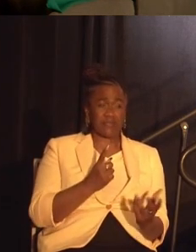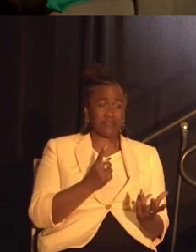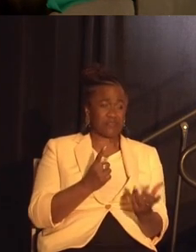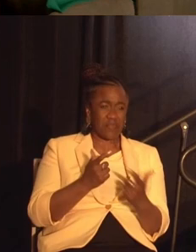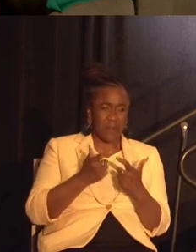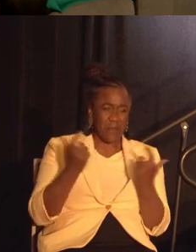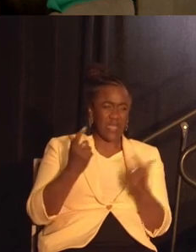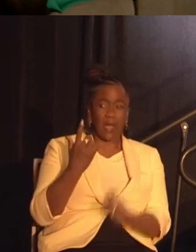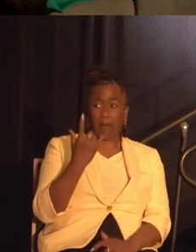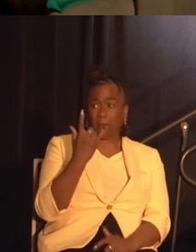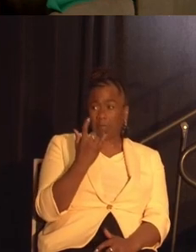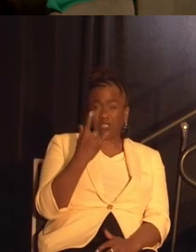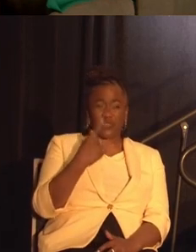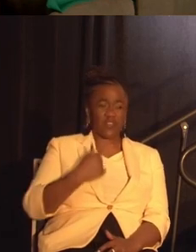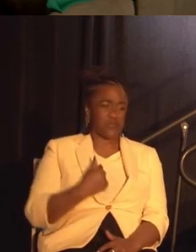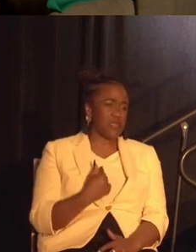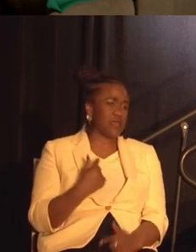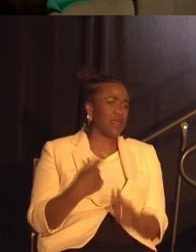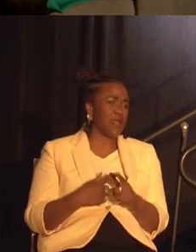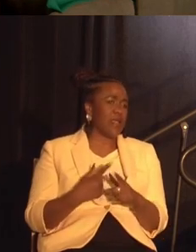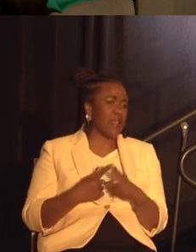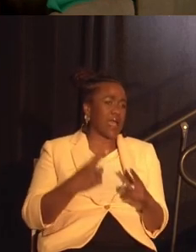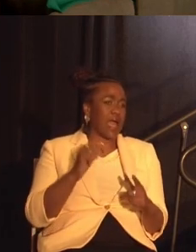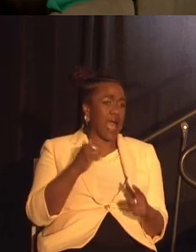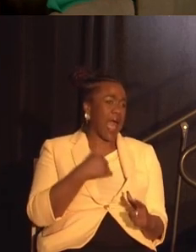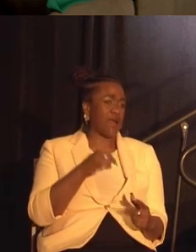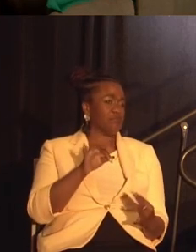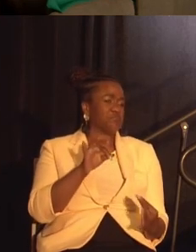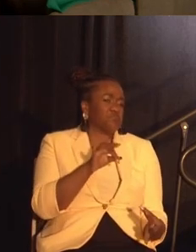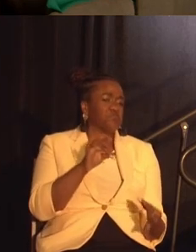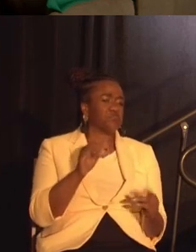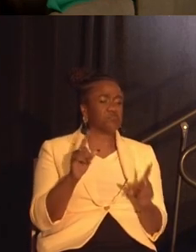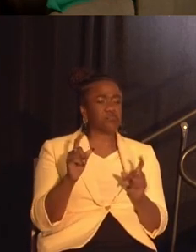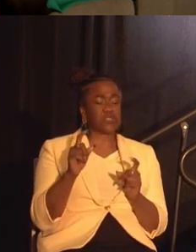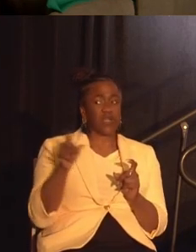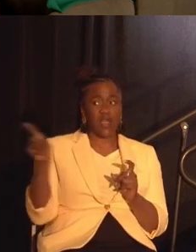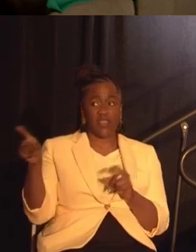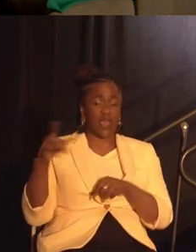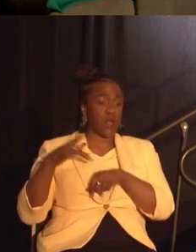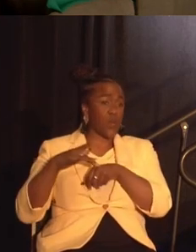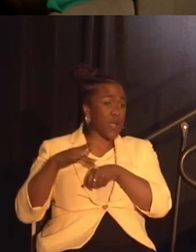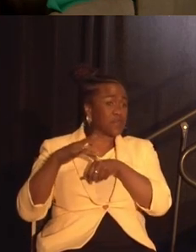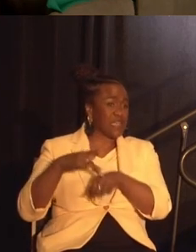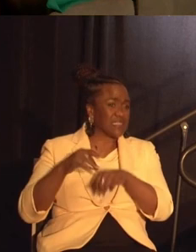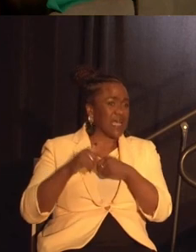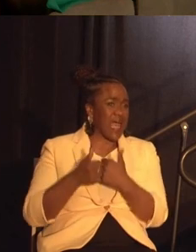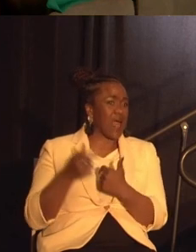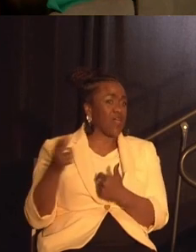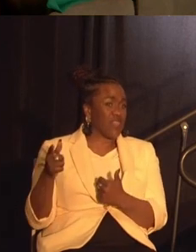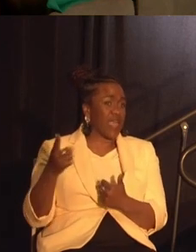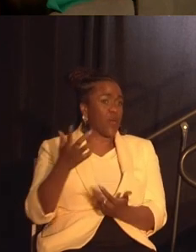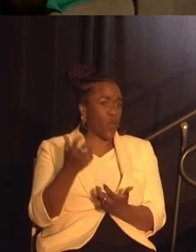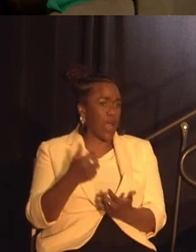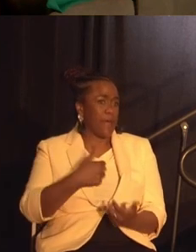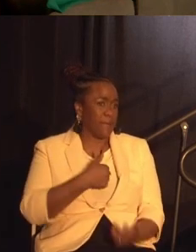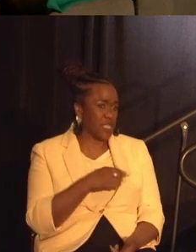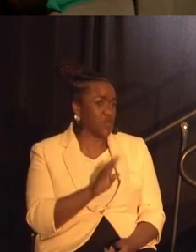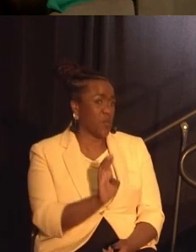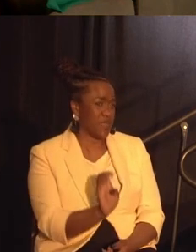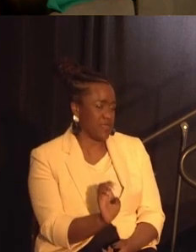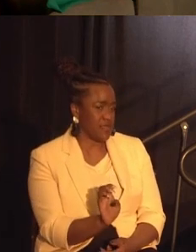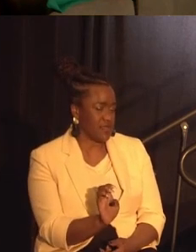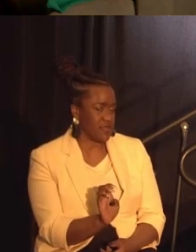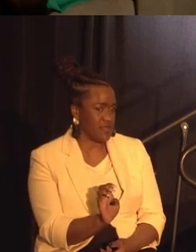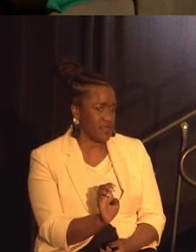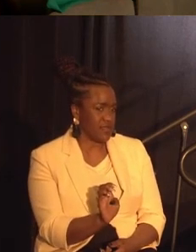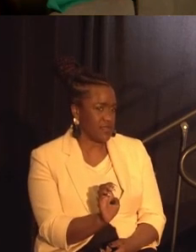this picture of me so I look picture perfect. Like they were obsessed with how they wanted me to be.